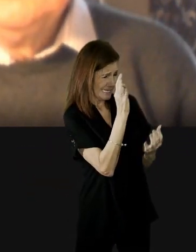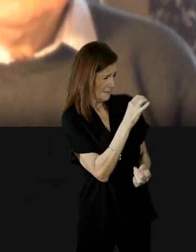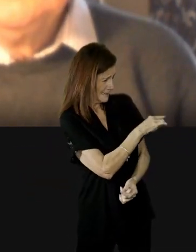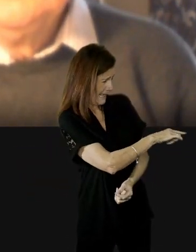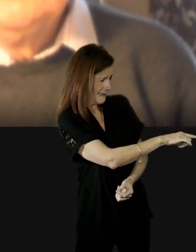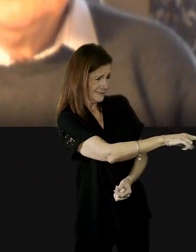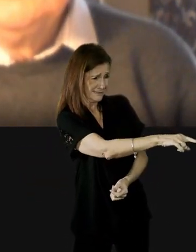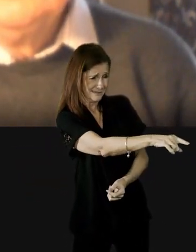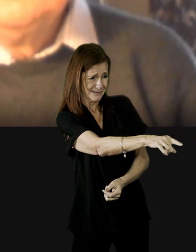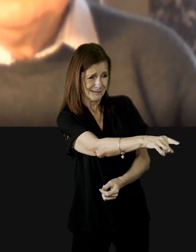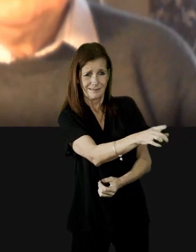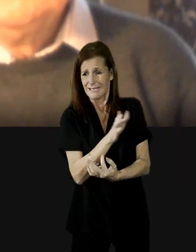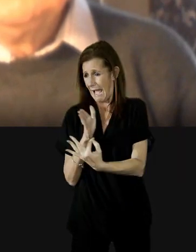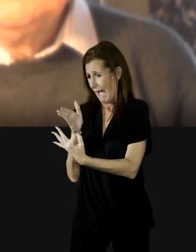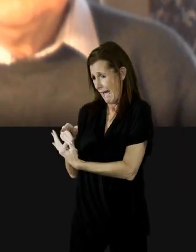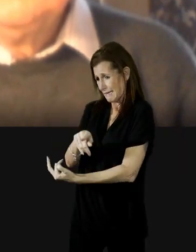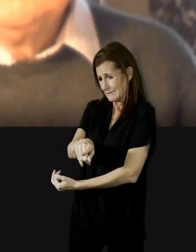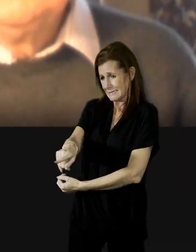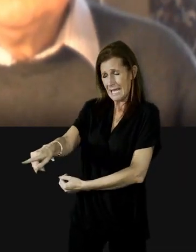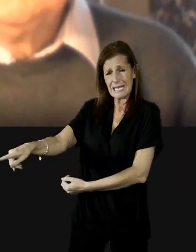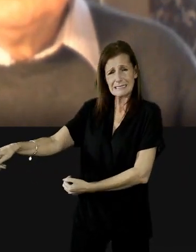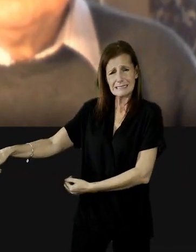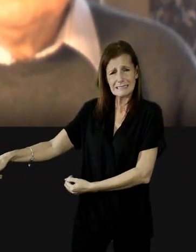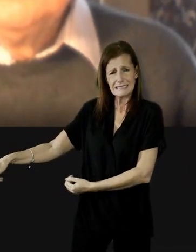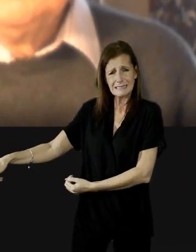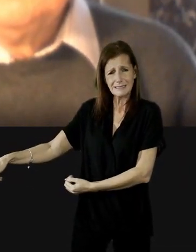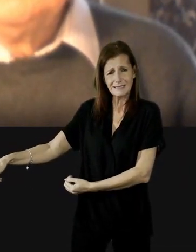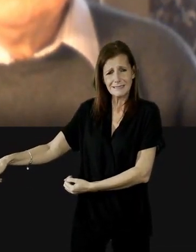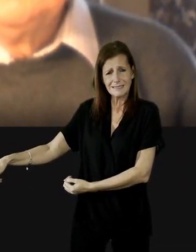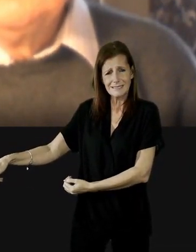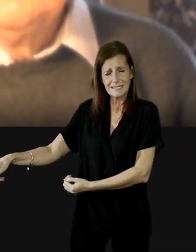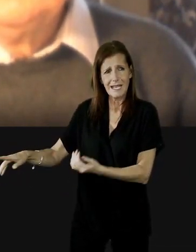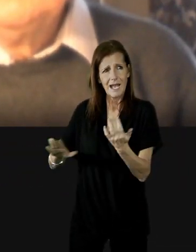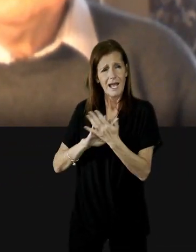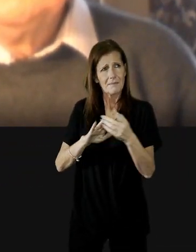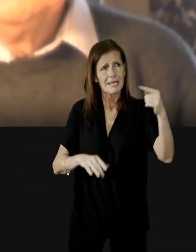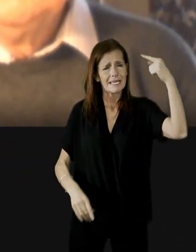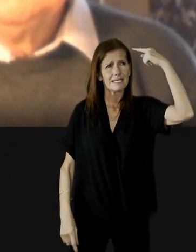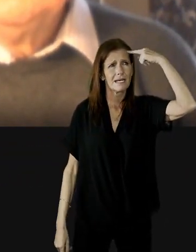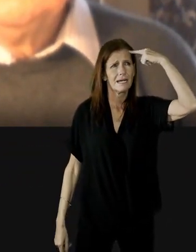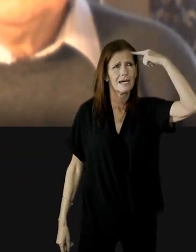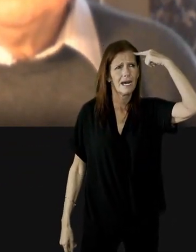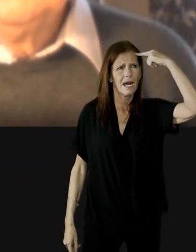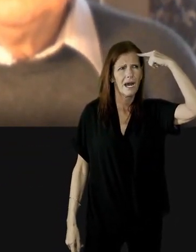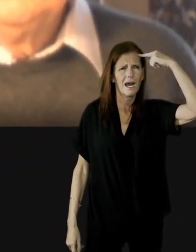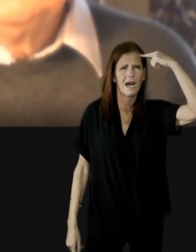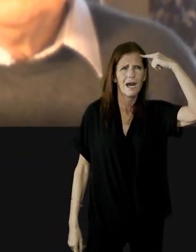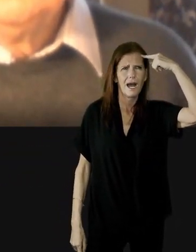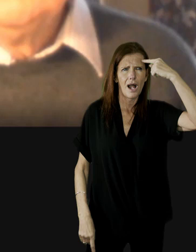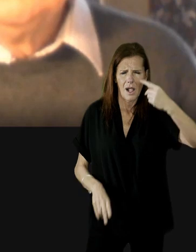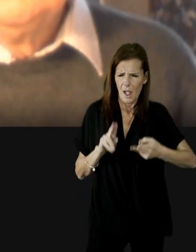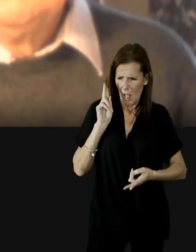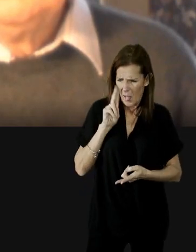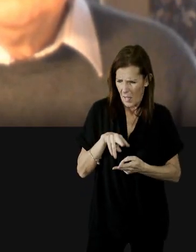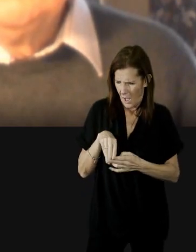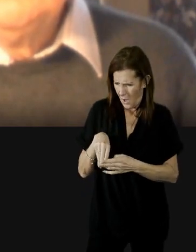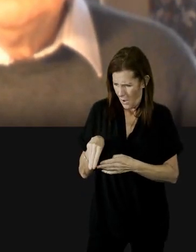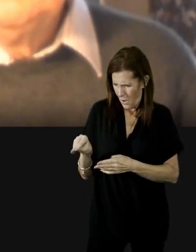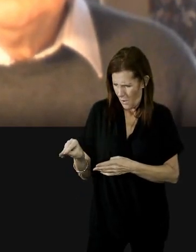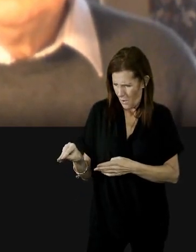of businesses are doing anything about accessing it. The entry costs to this market are very